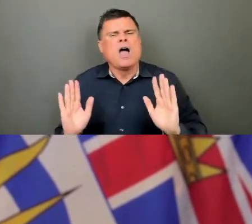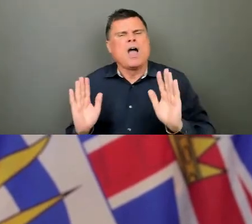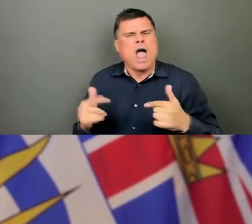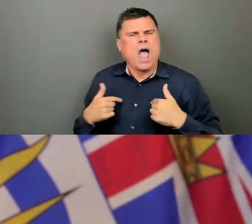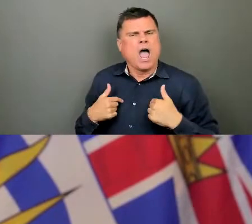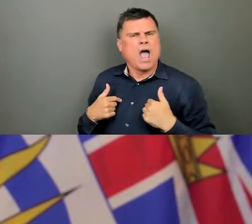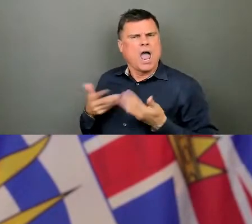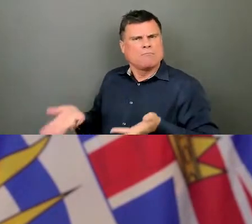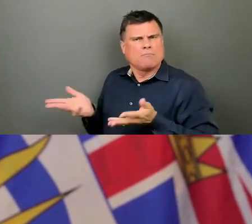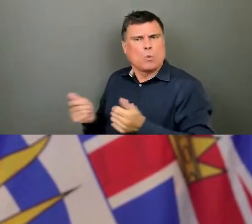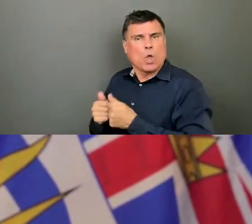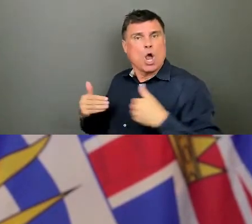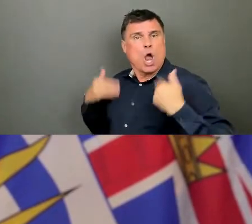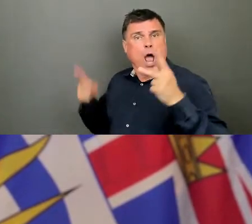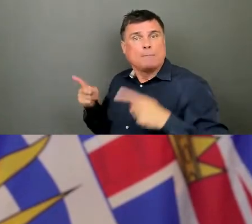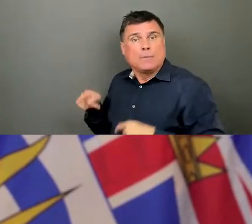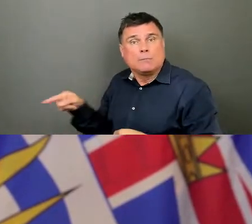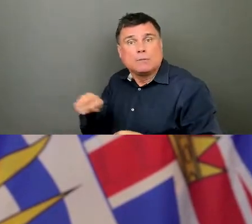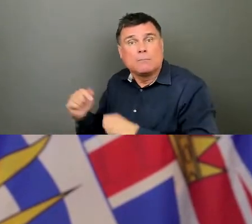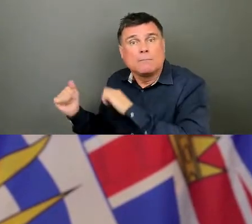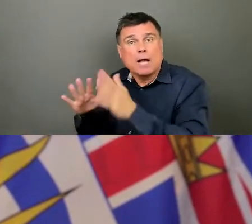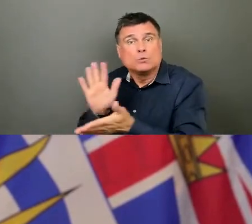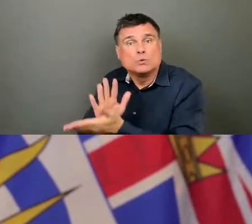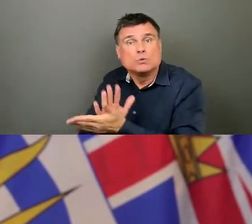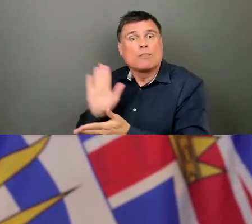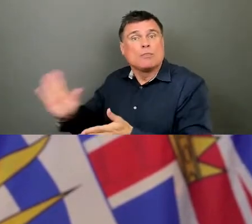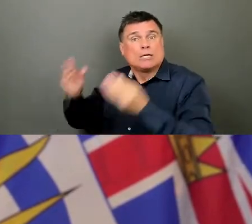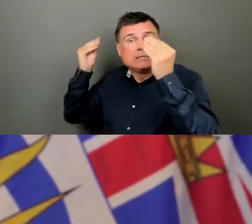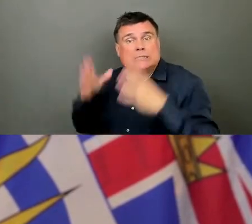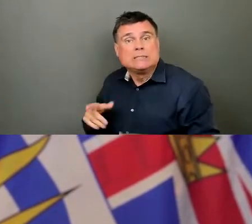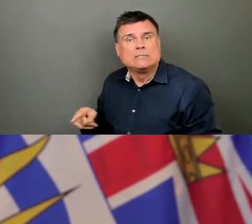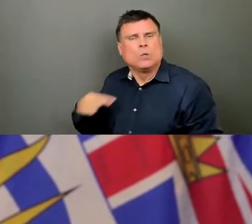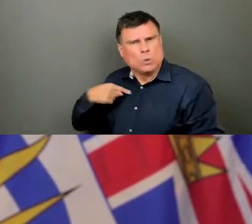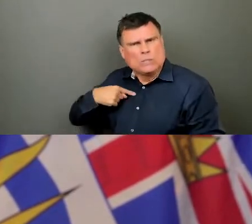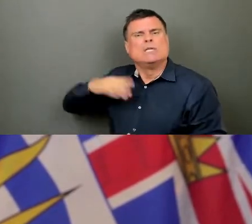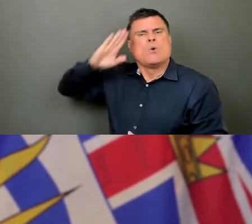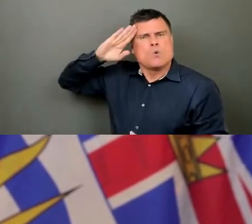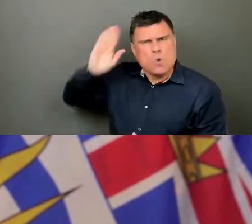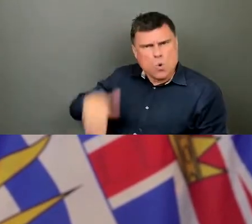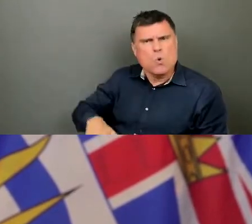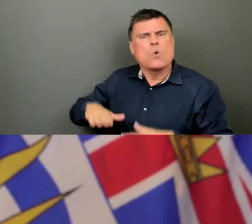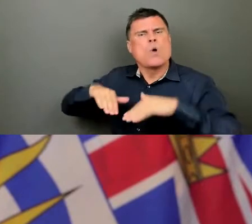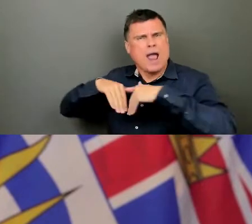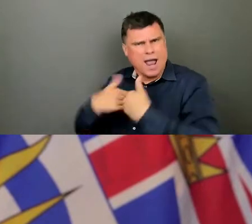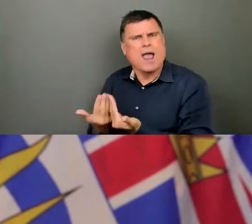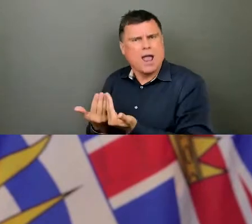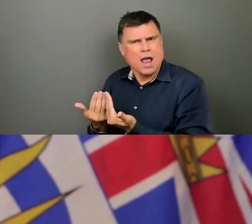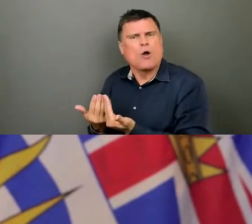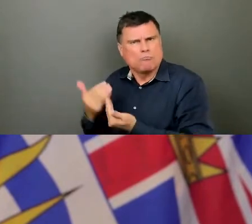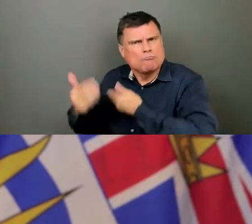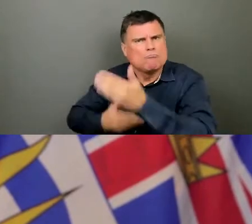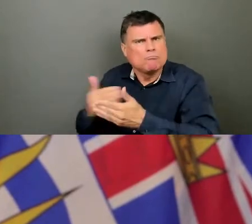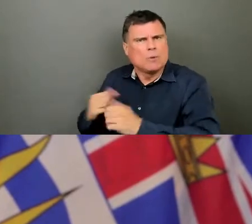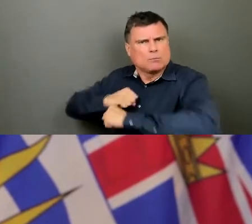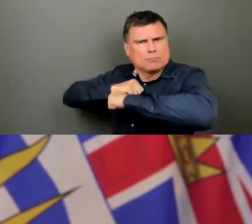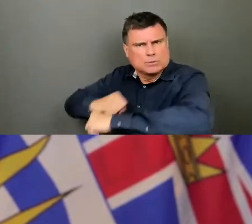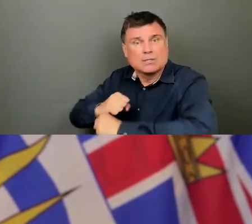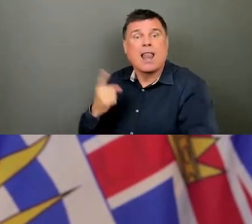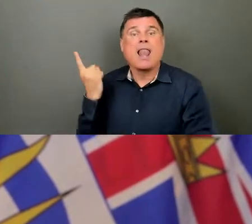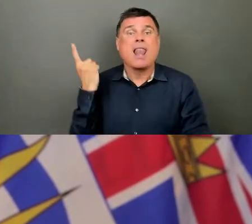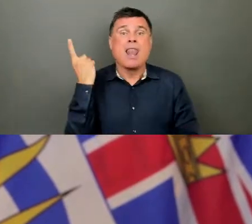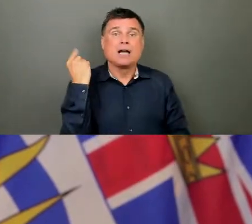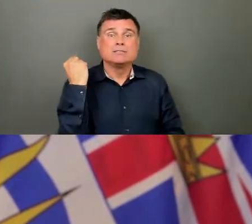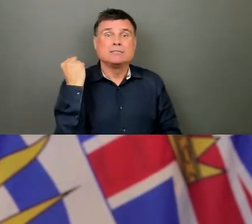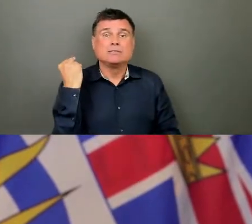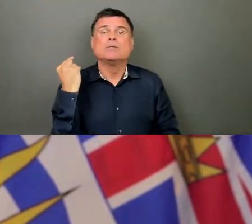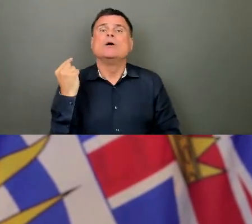to educators, you know, we know how to do this. We safely kept schools open last year. We saw the impact when we started